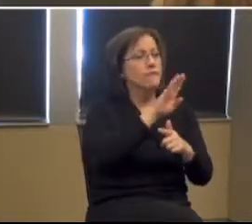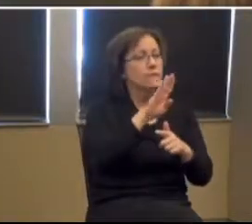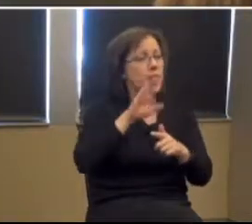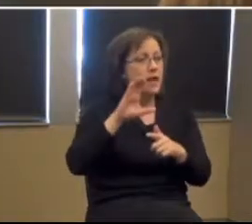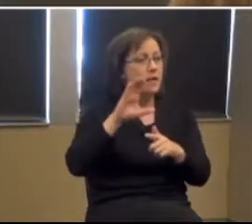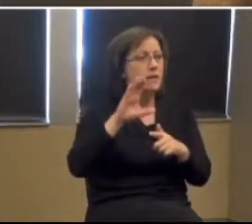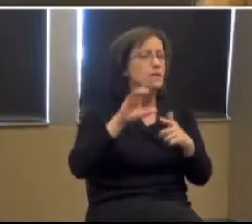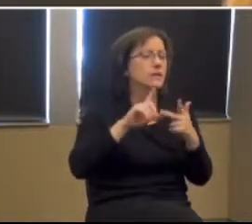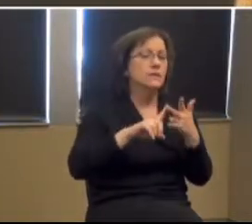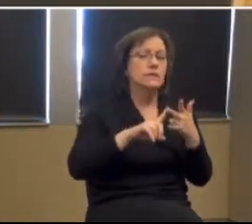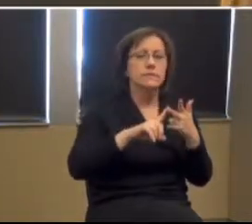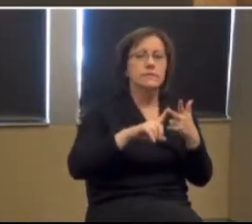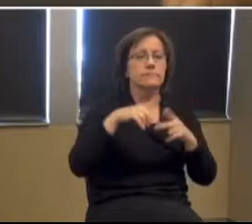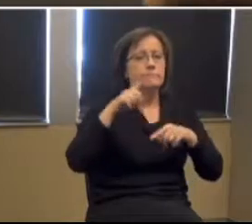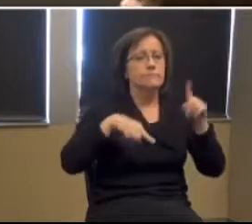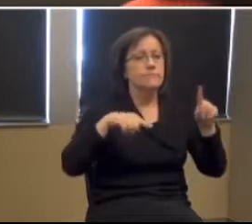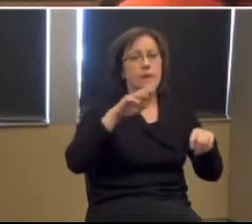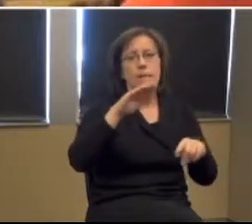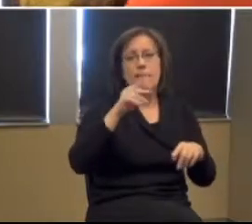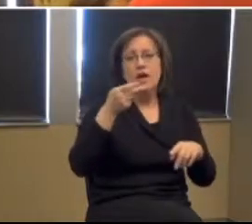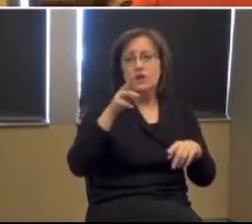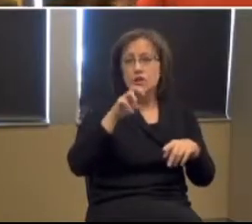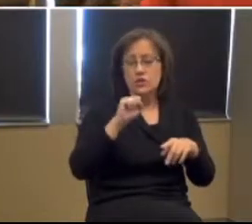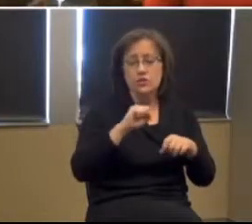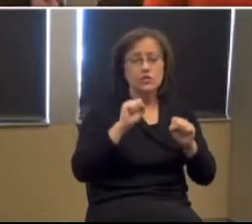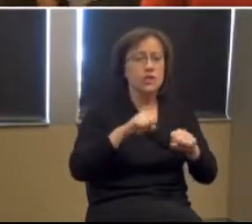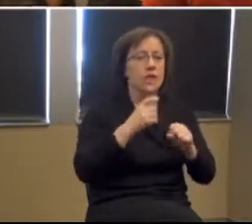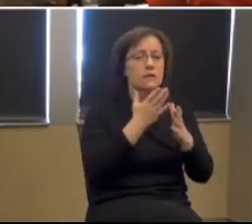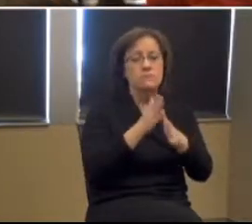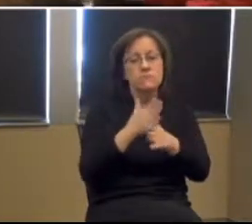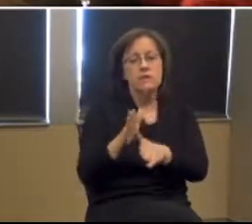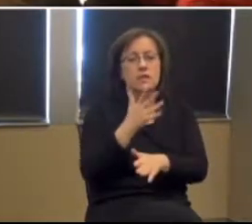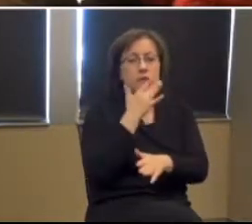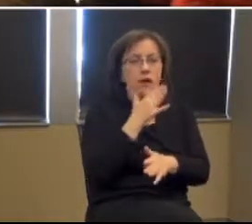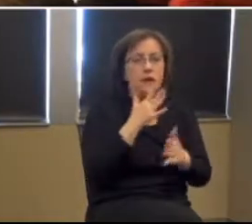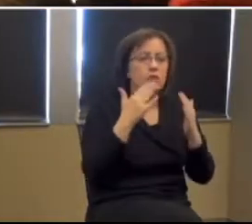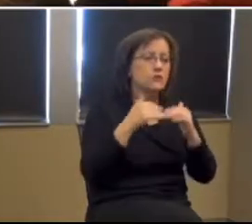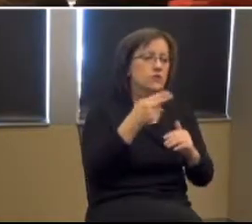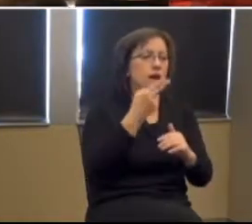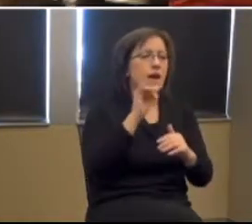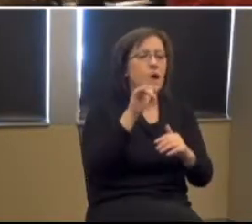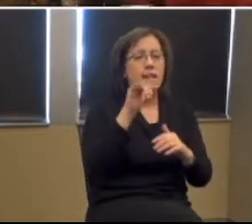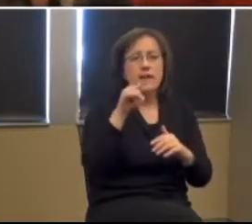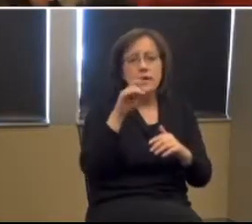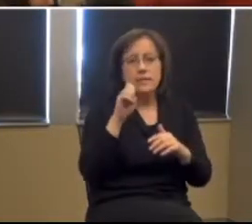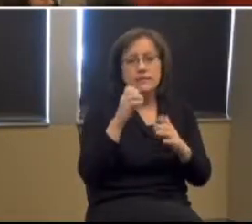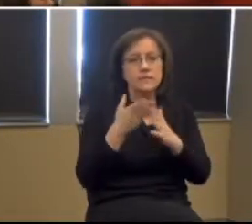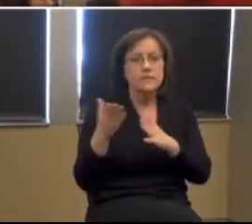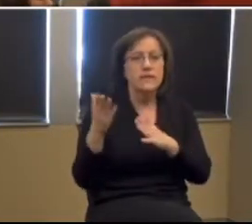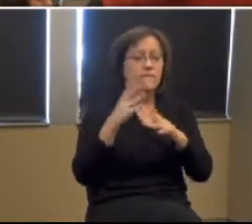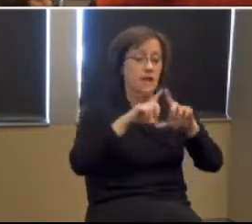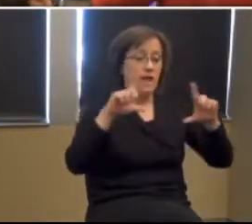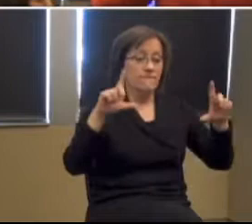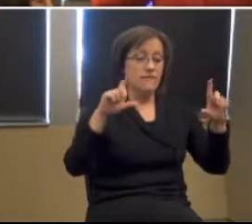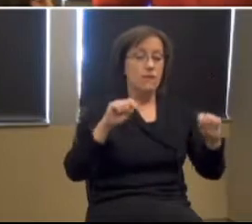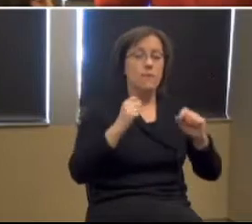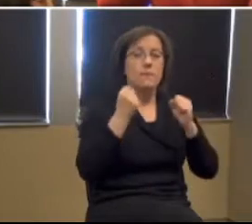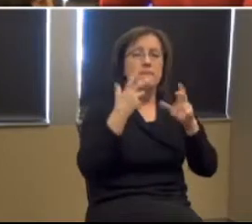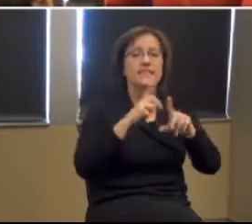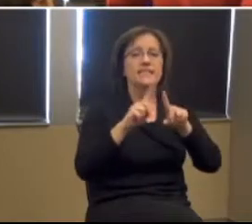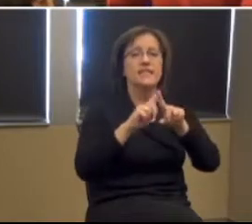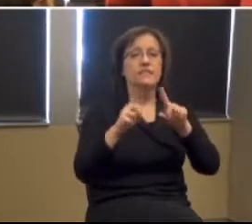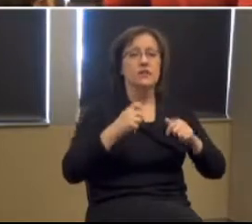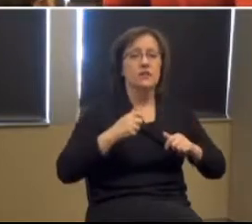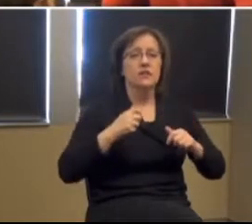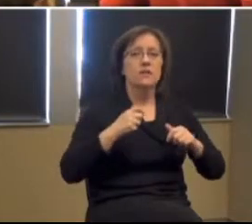Markers, you can do color sorting, you could do highlighting stuff. Envelopes, there's lots of different addressing envelopes, writing a